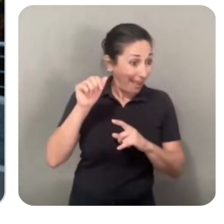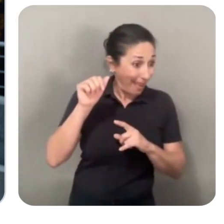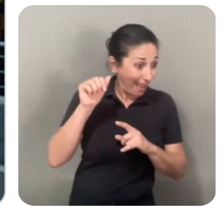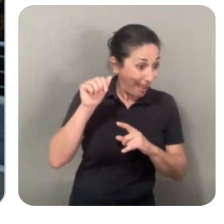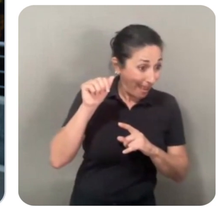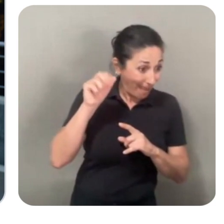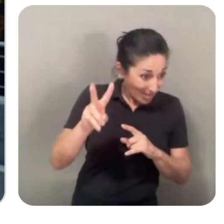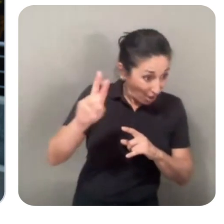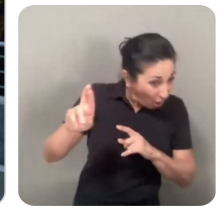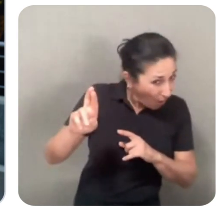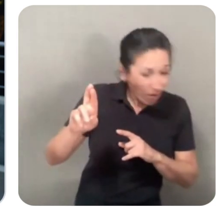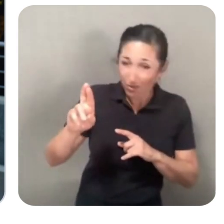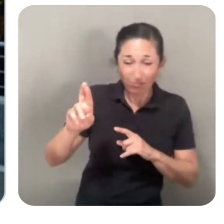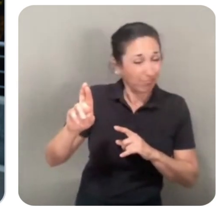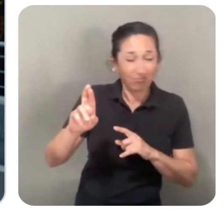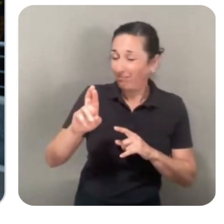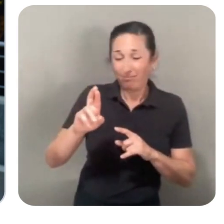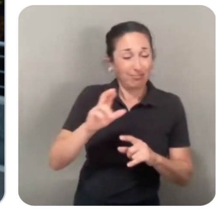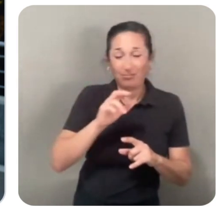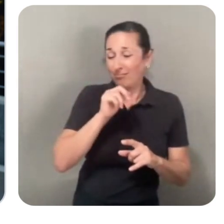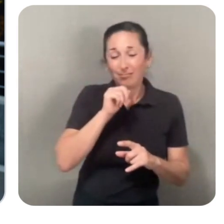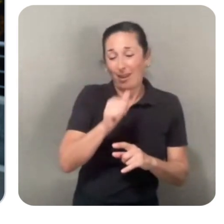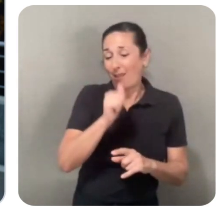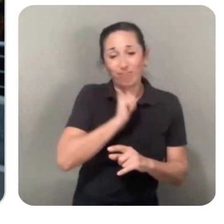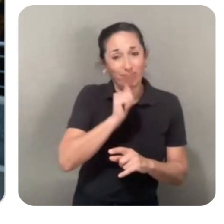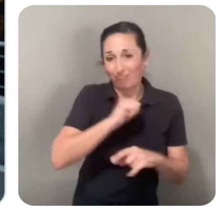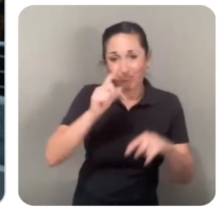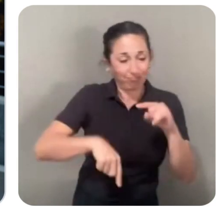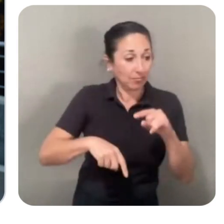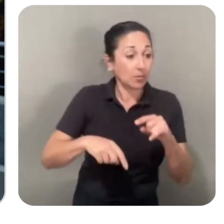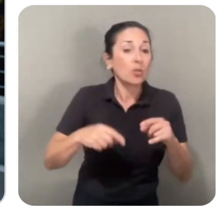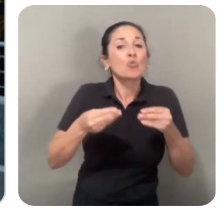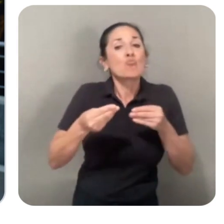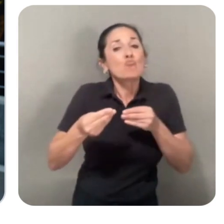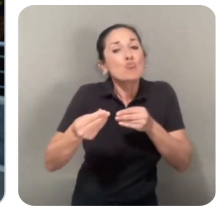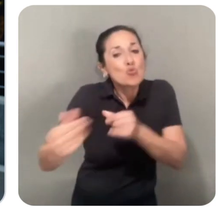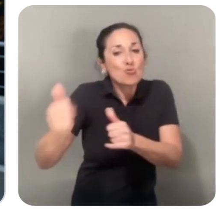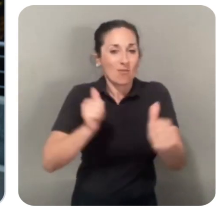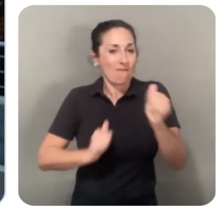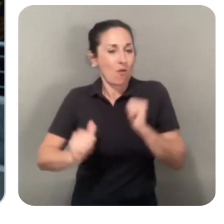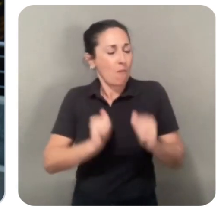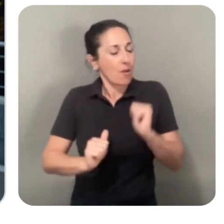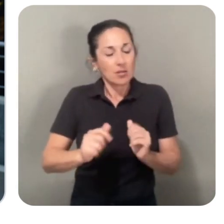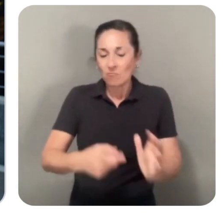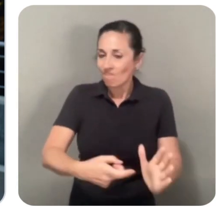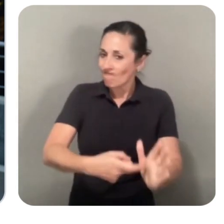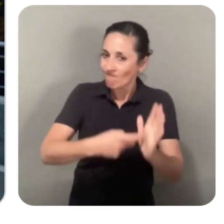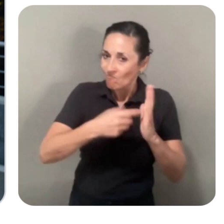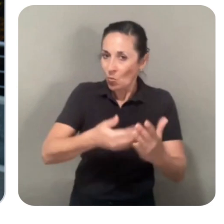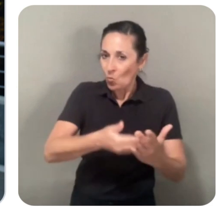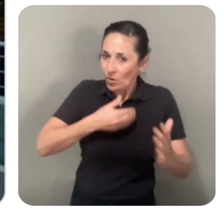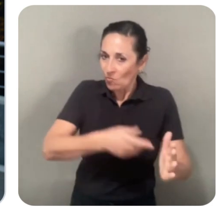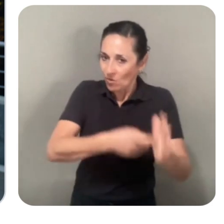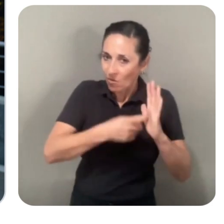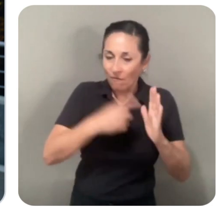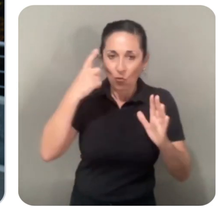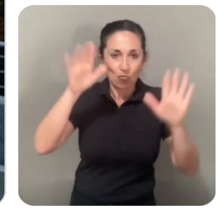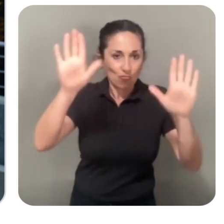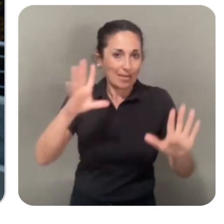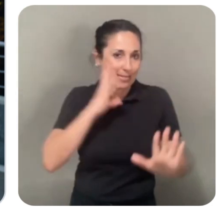breaker. In my opinion, smooth performance is an absolute prerequisite to creating a great